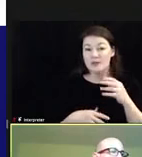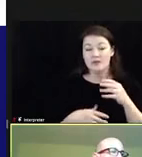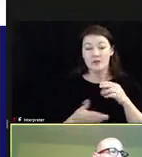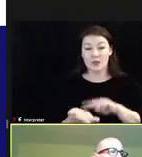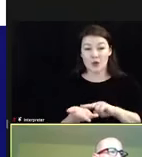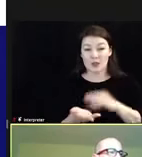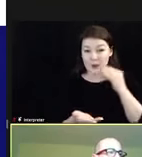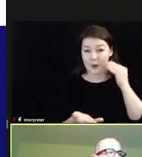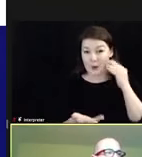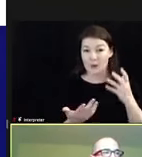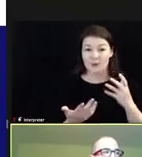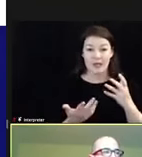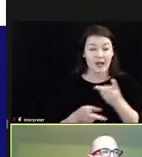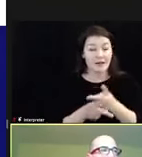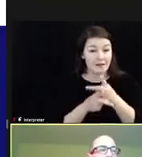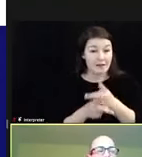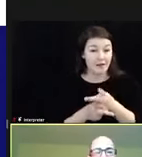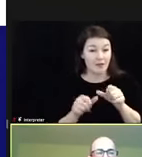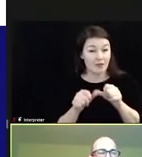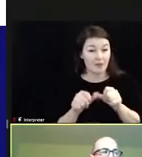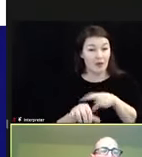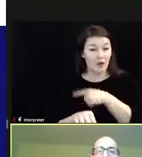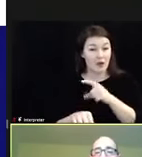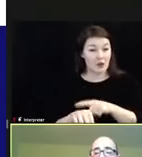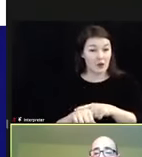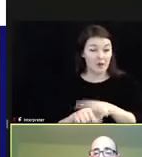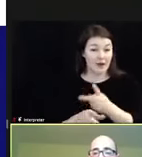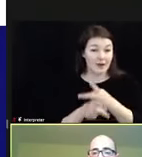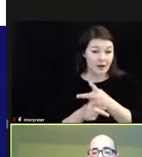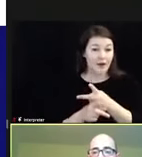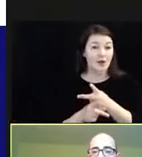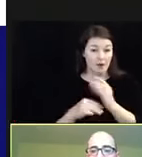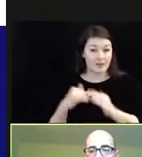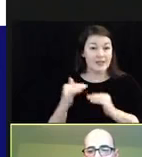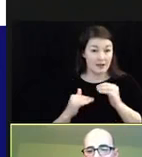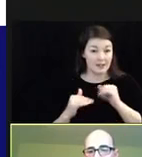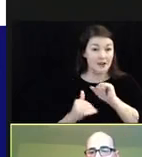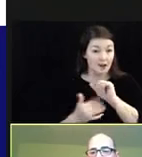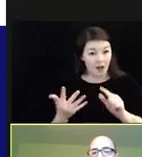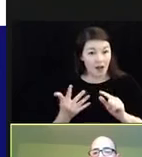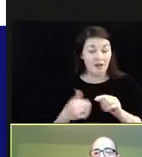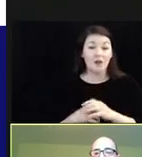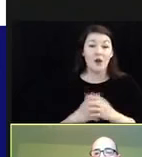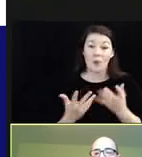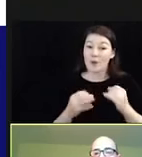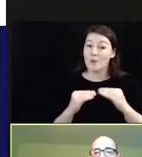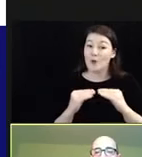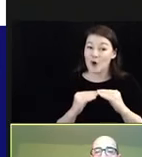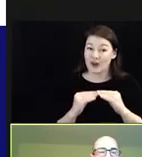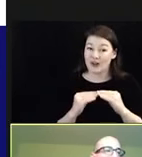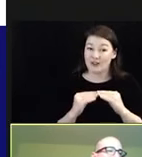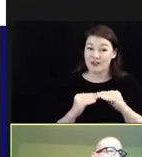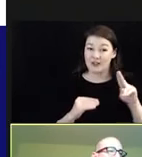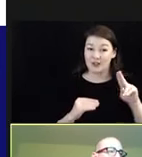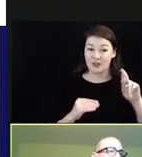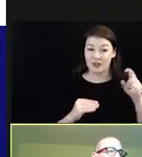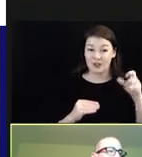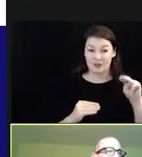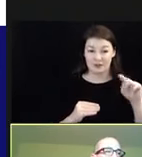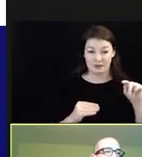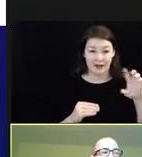then, we have public pharmacies, urgent care. So we would love more urgent care facilities to join us in